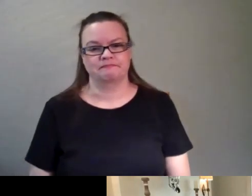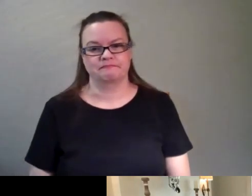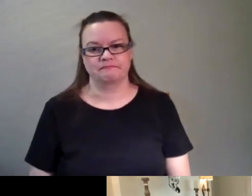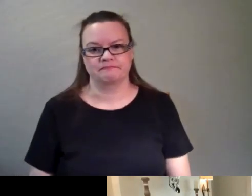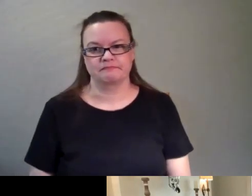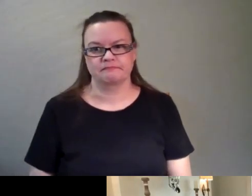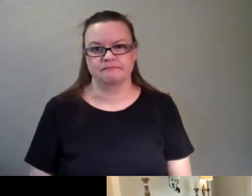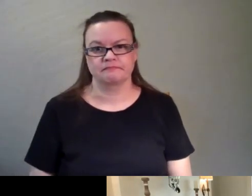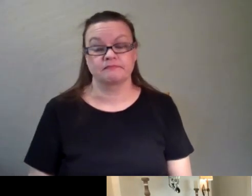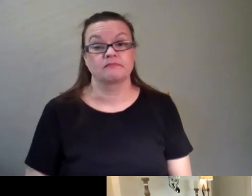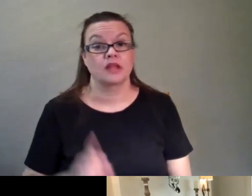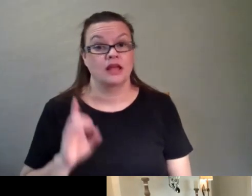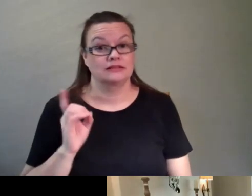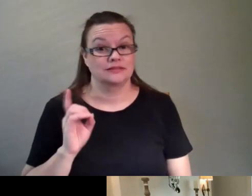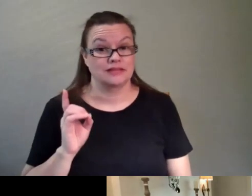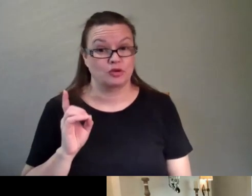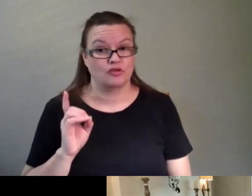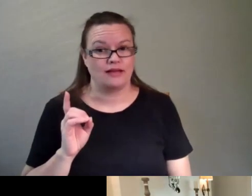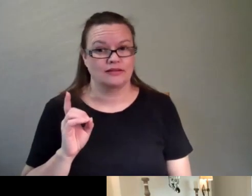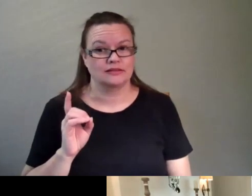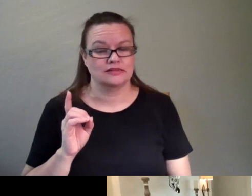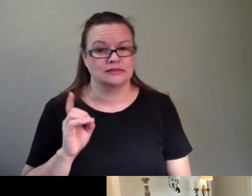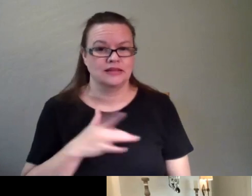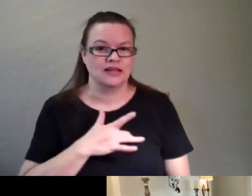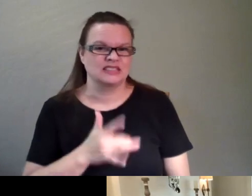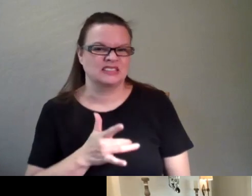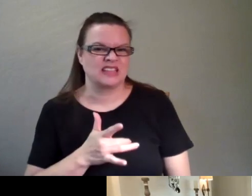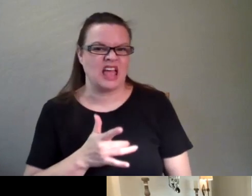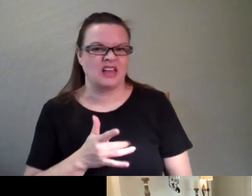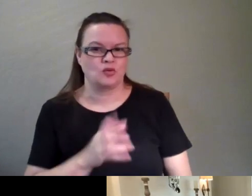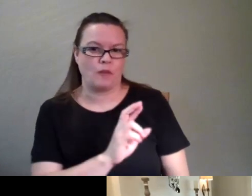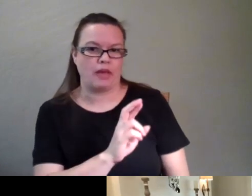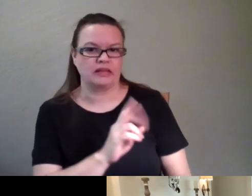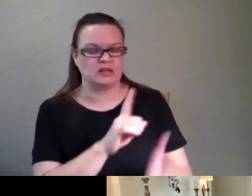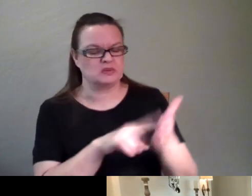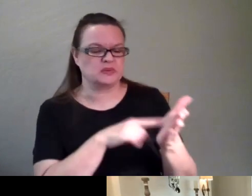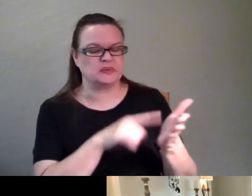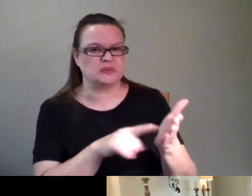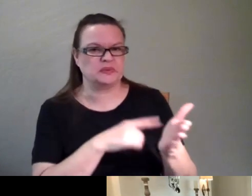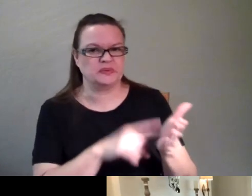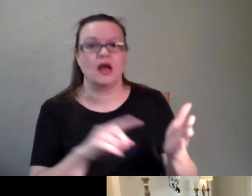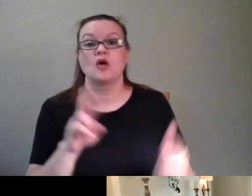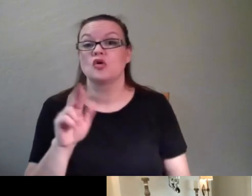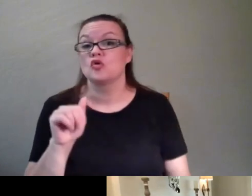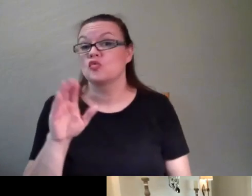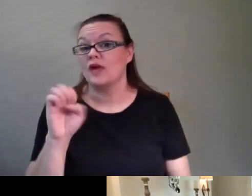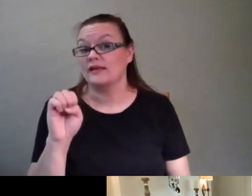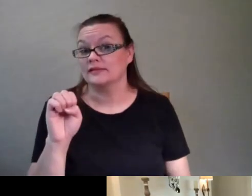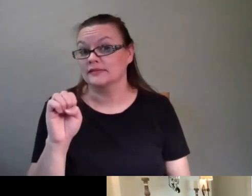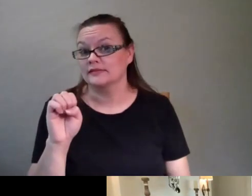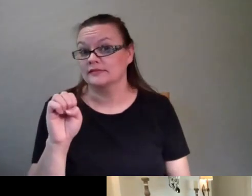The Democrats have always kind of gone after Republicans from a racial standpoint on gerrymandering, when the problems with